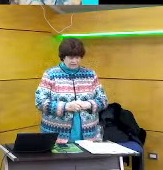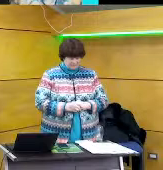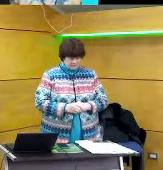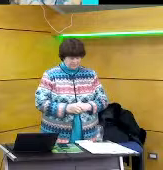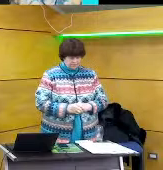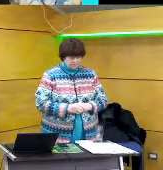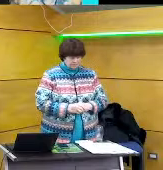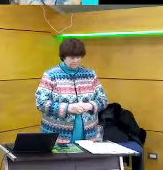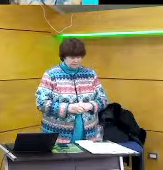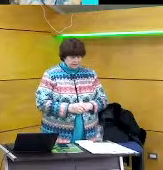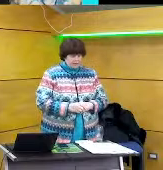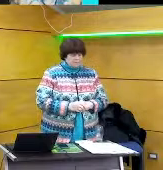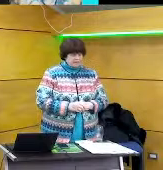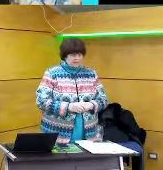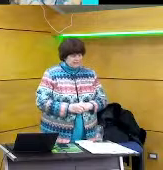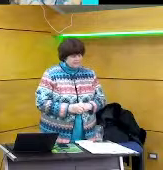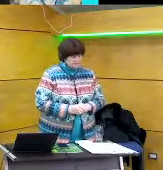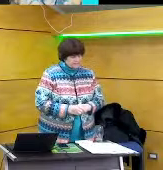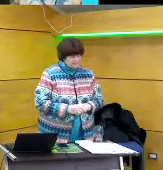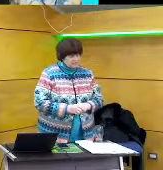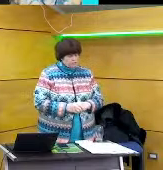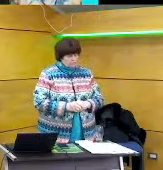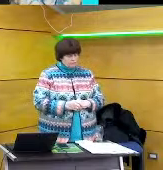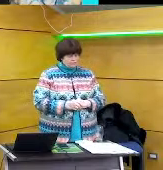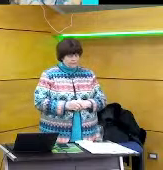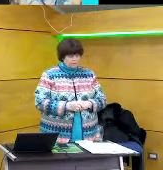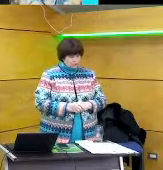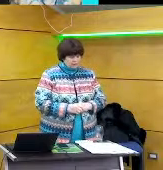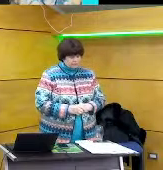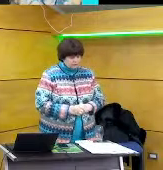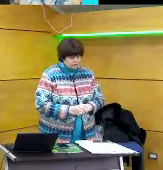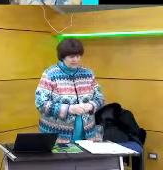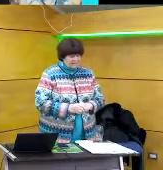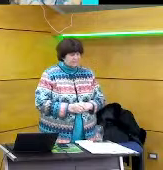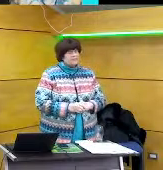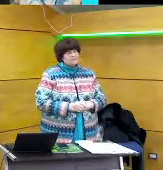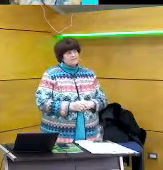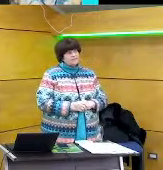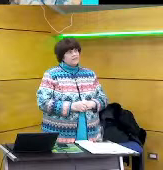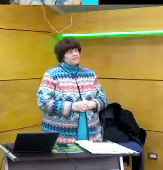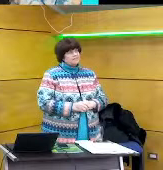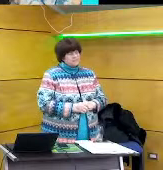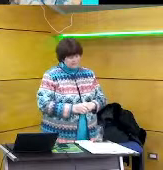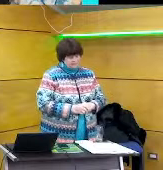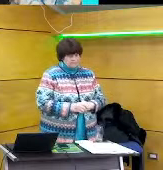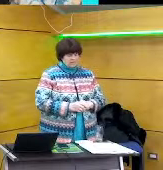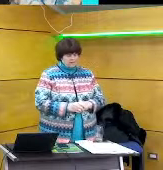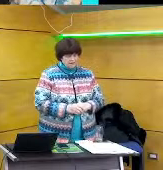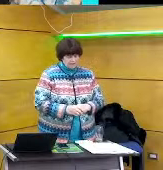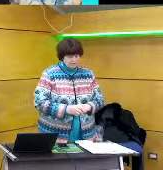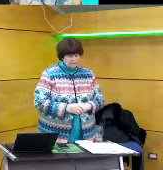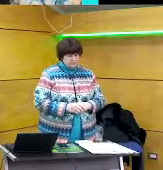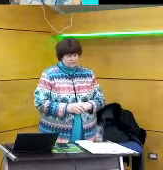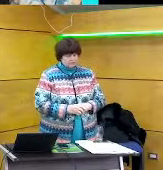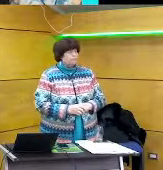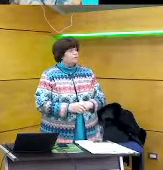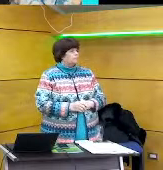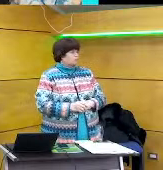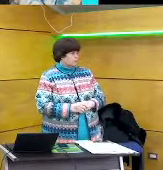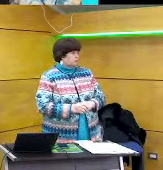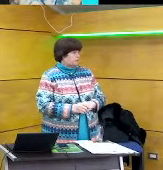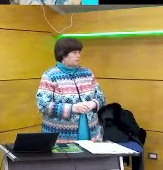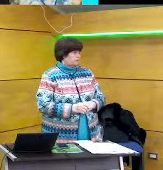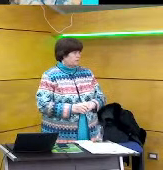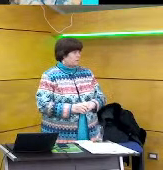writing assignments. By the end of this stage, most of them will have learned at least 6,000